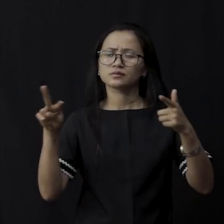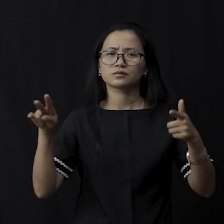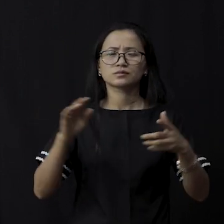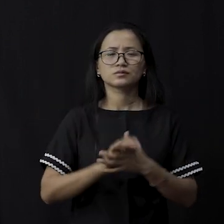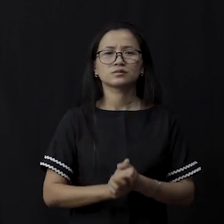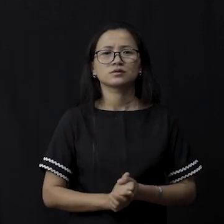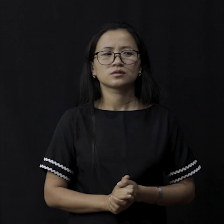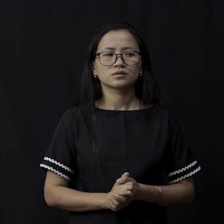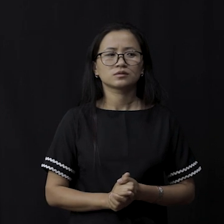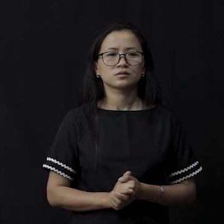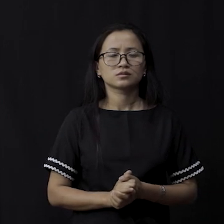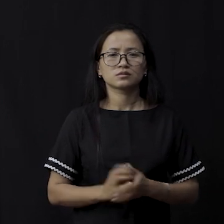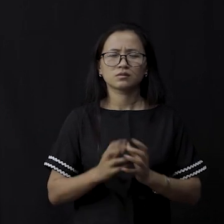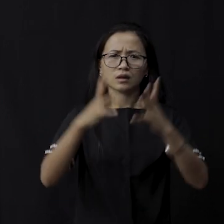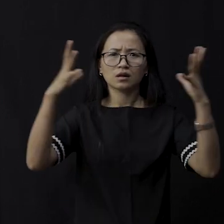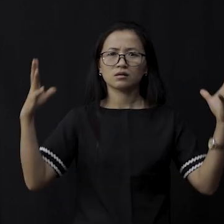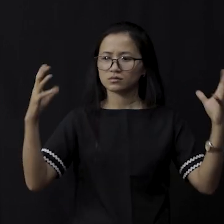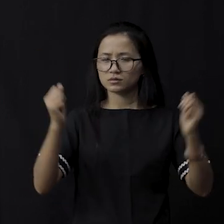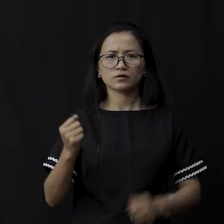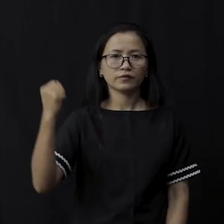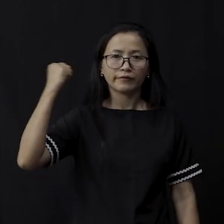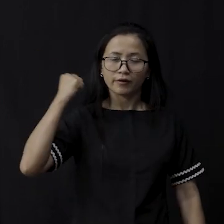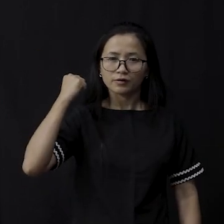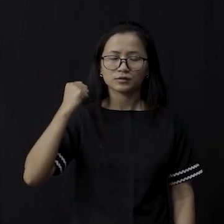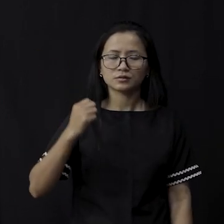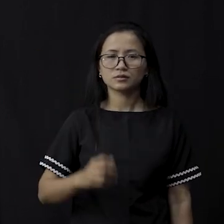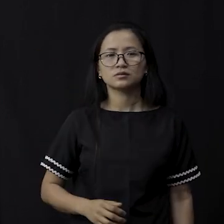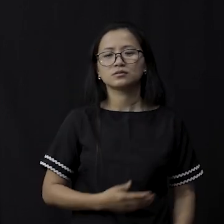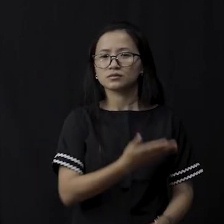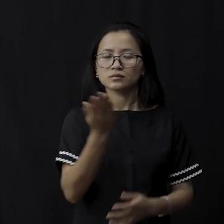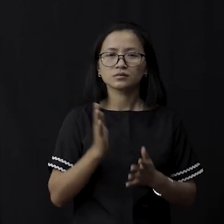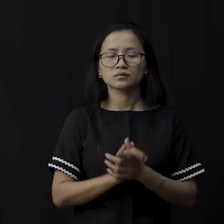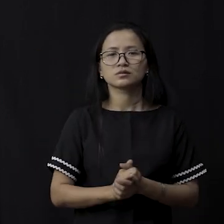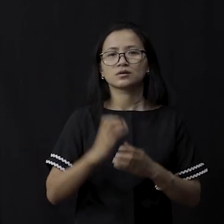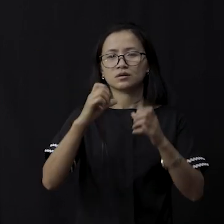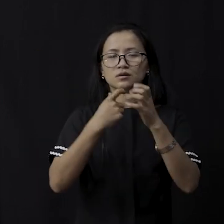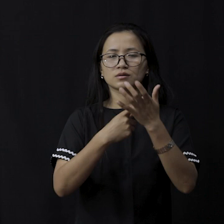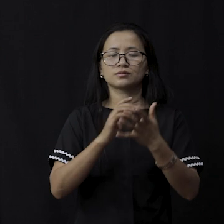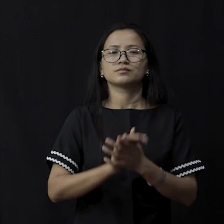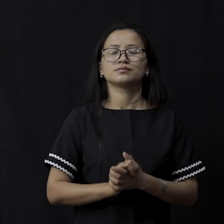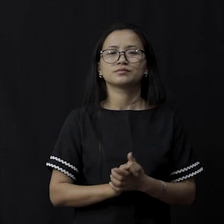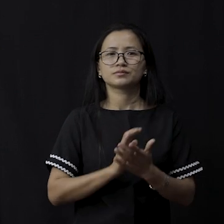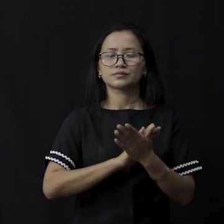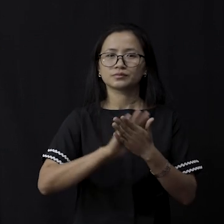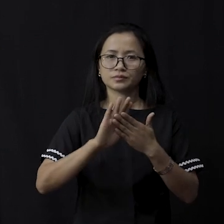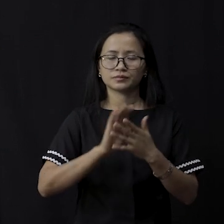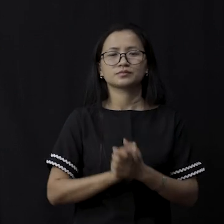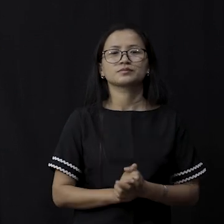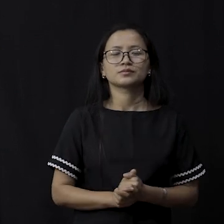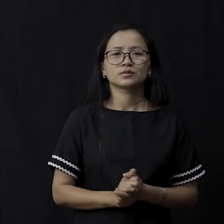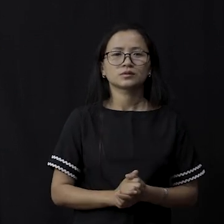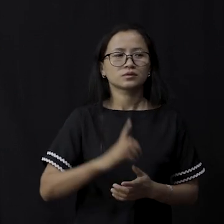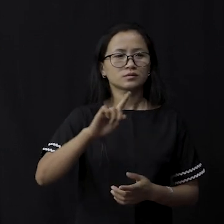these different types of food, then you'll get lots of energy. All right, so those are known as carbohydrates. The